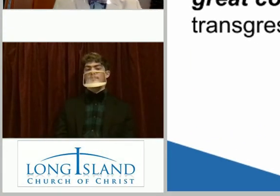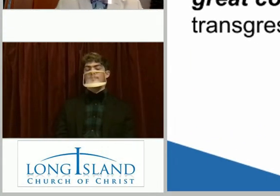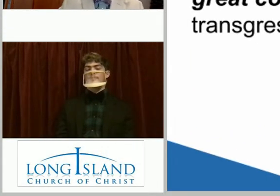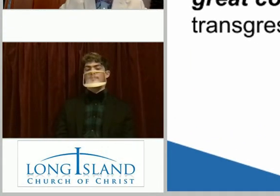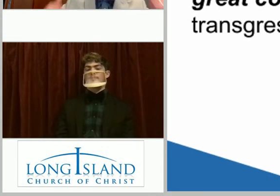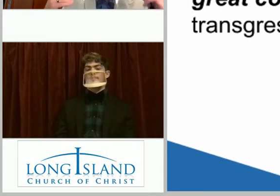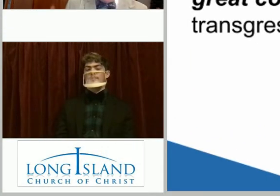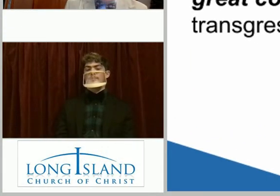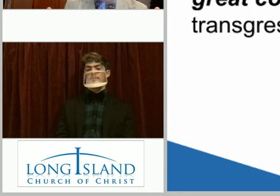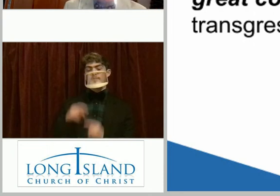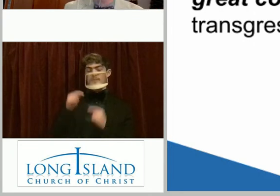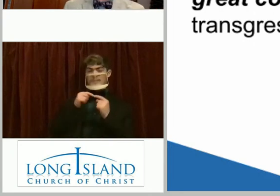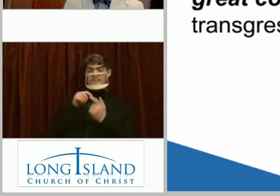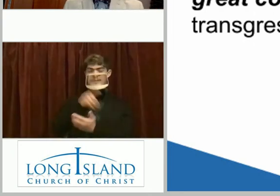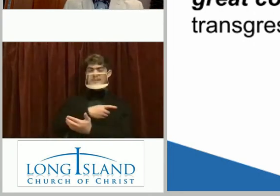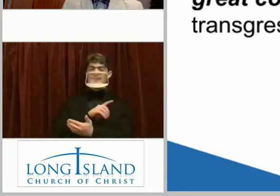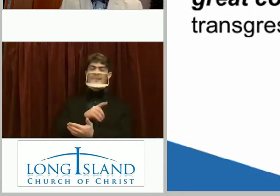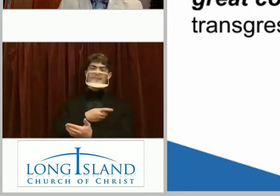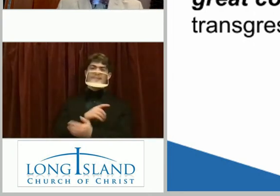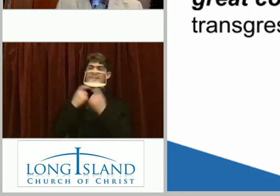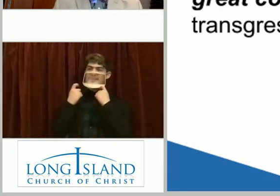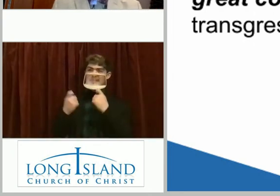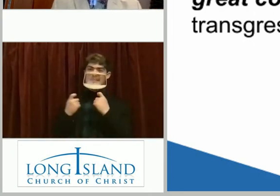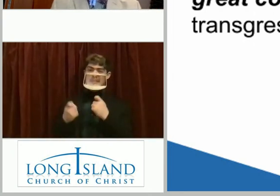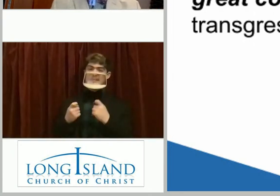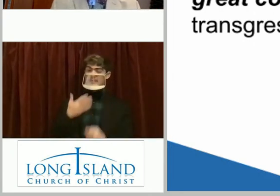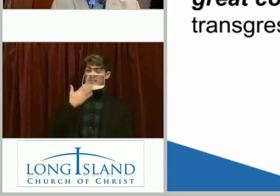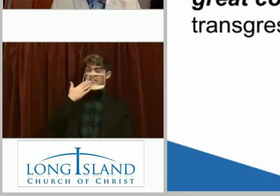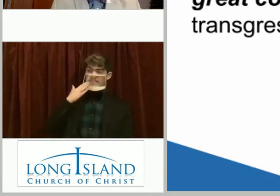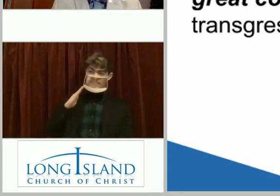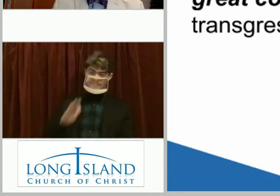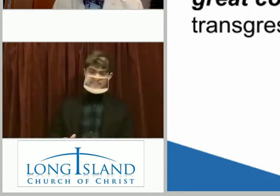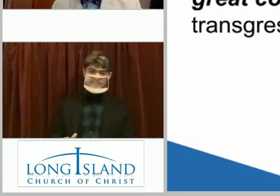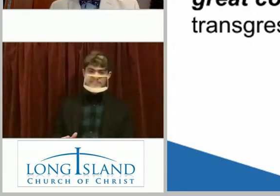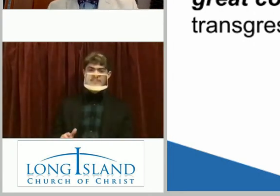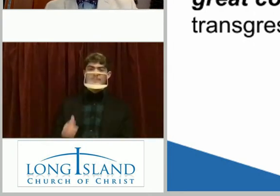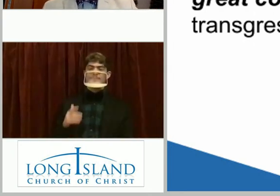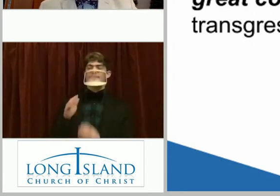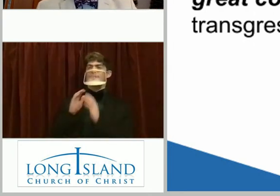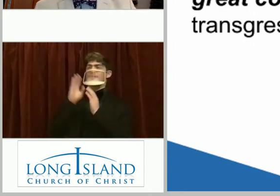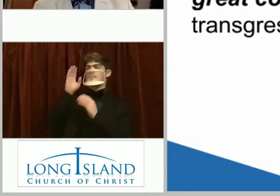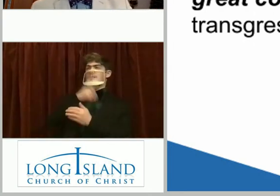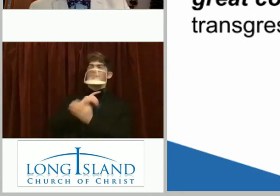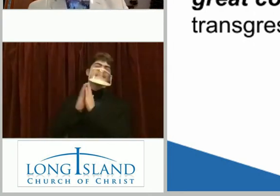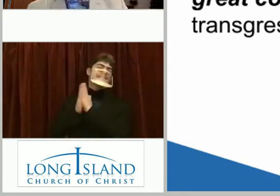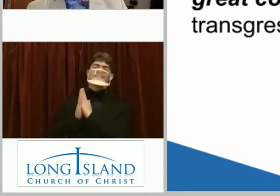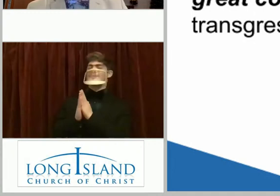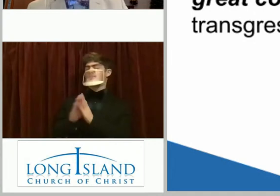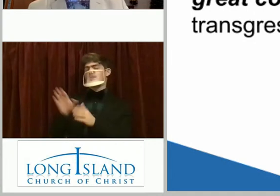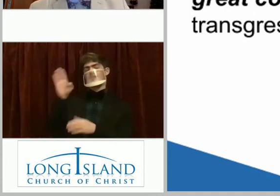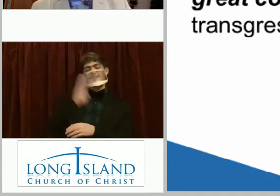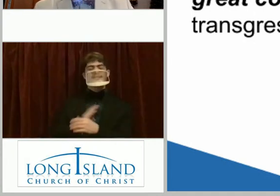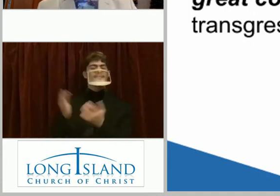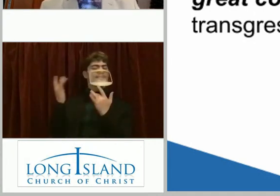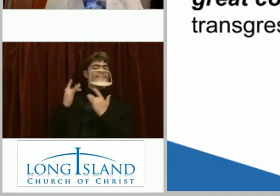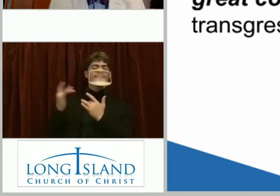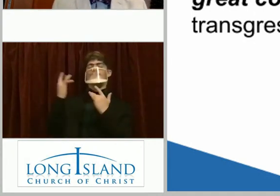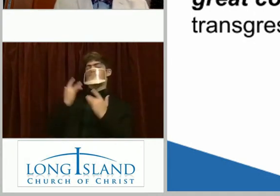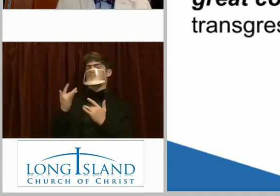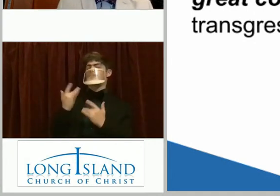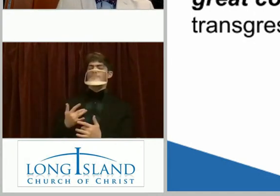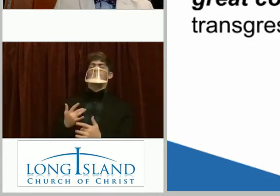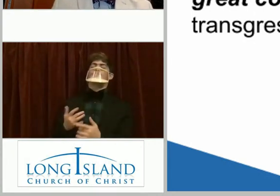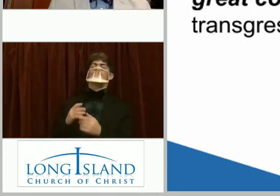committed, he says, "Have mercy on me, O God, according to your unfailing love,